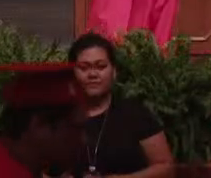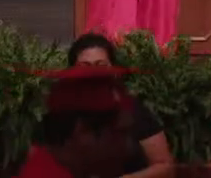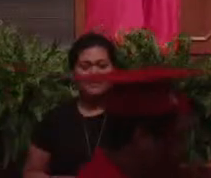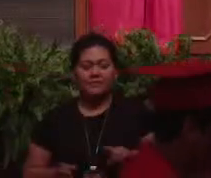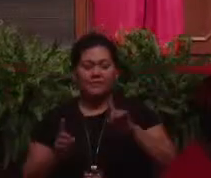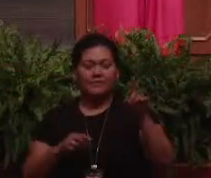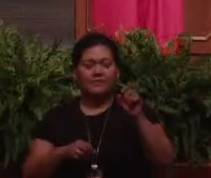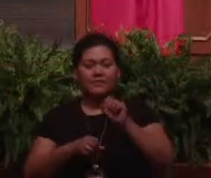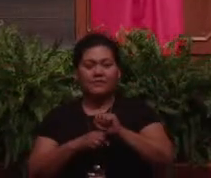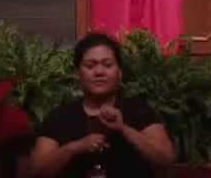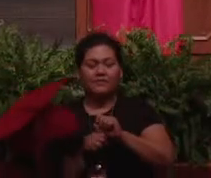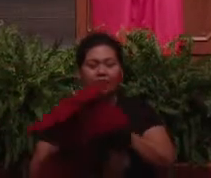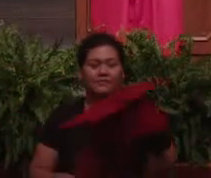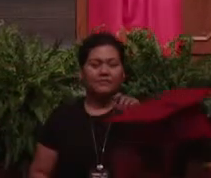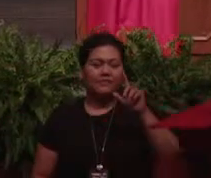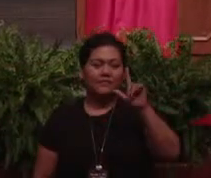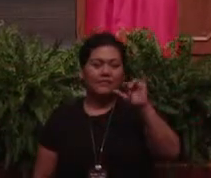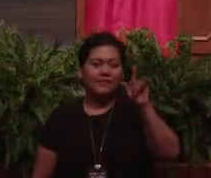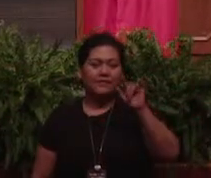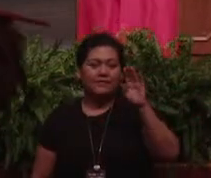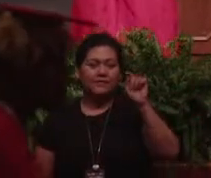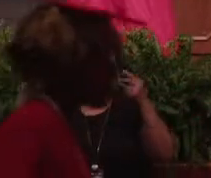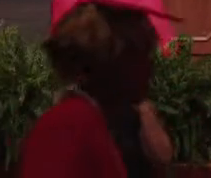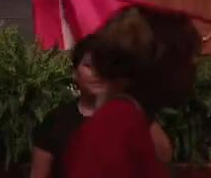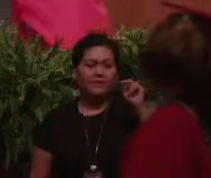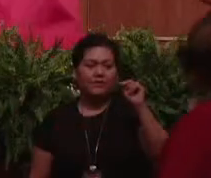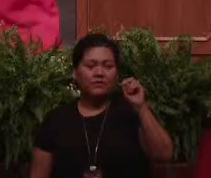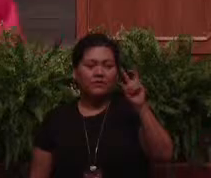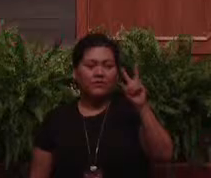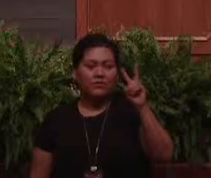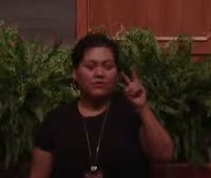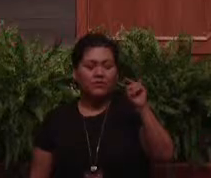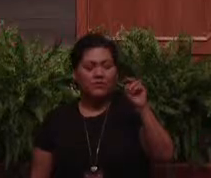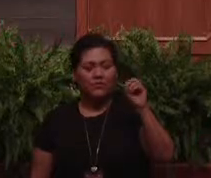Attending the workforce, Lisbeth Nova.